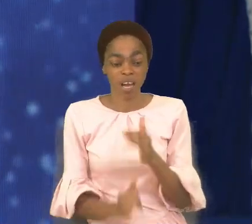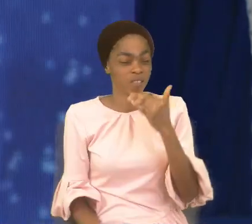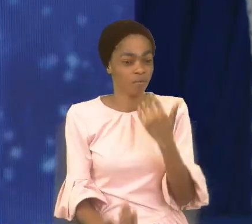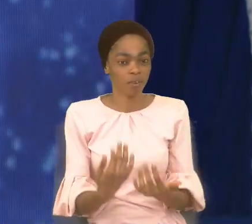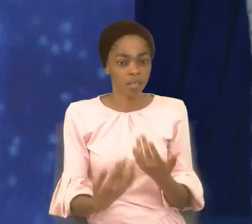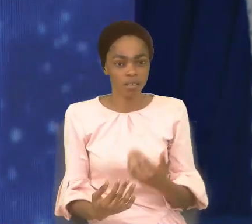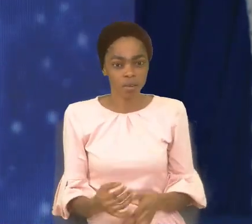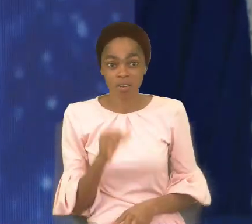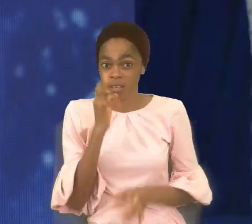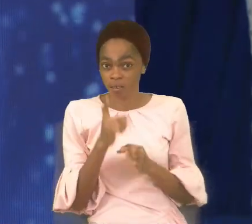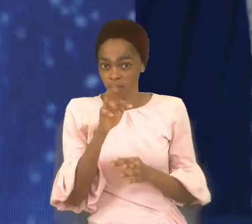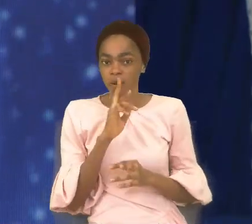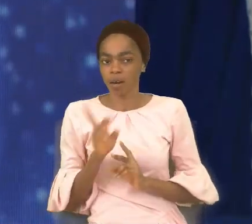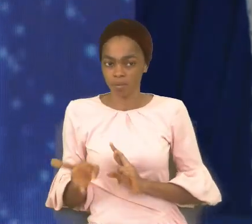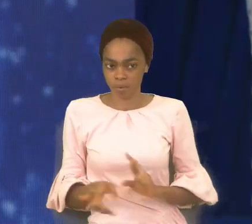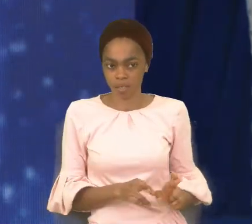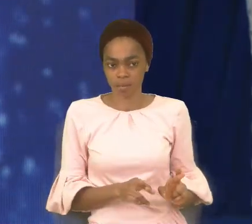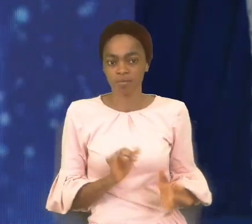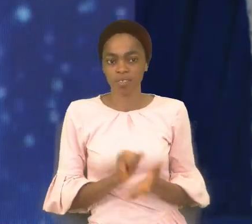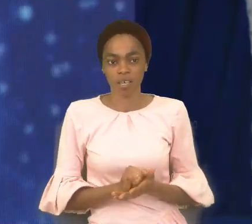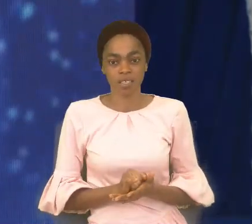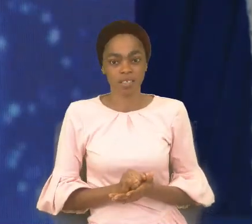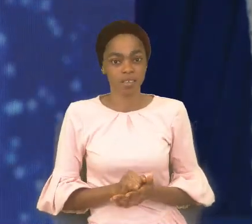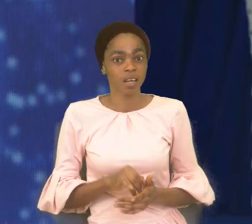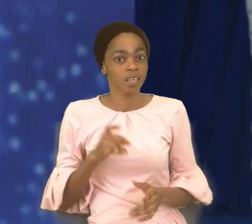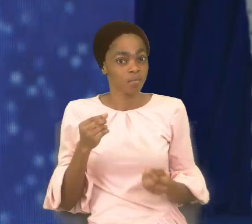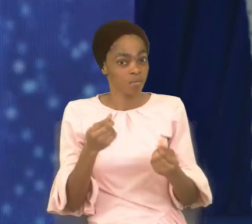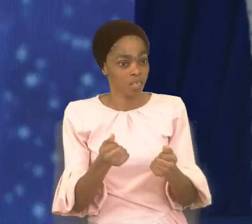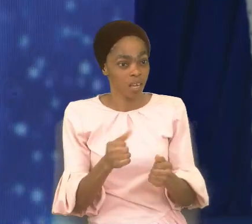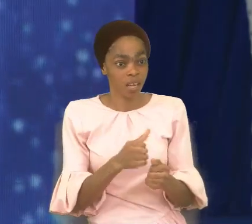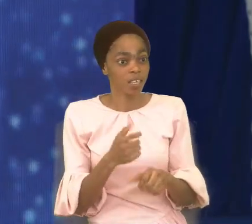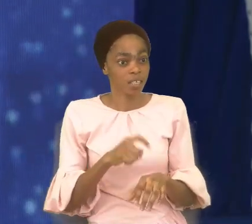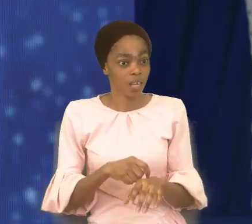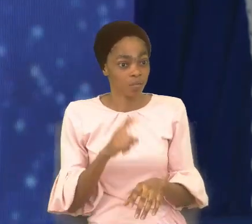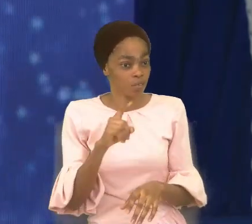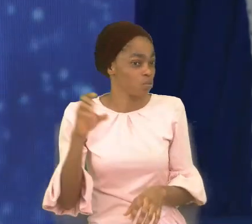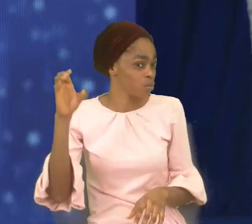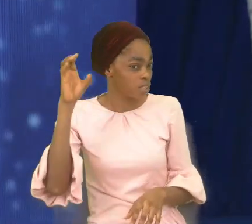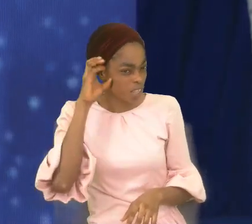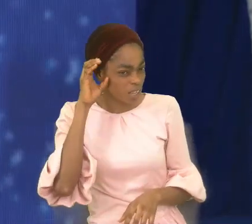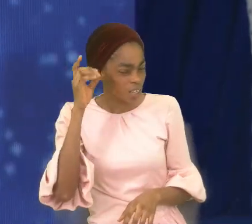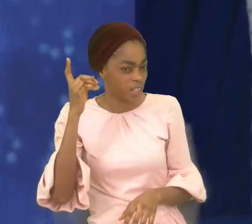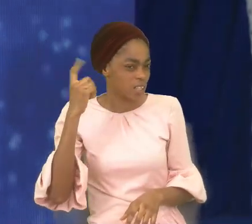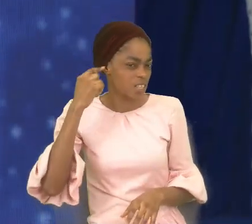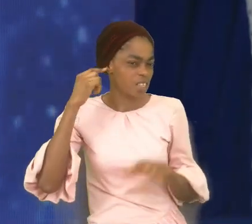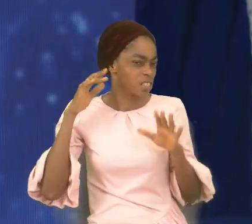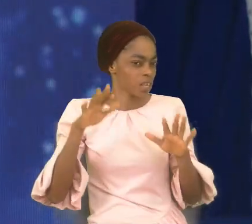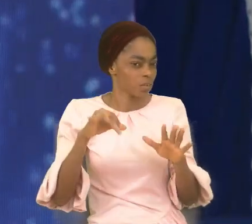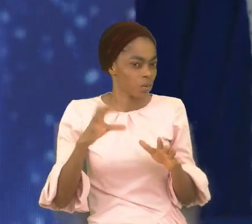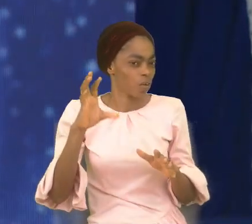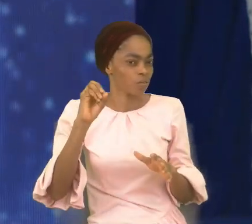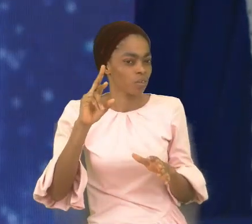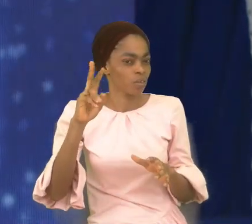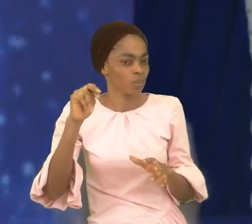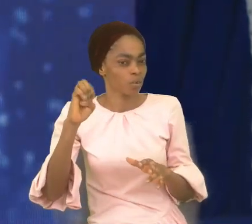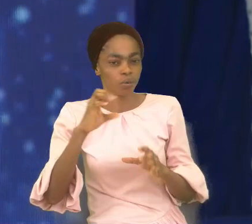time you hear the sound of the cornet, flute, harp, sackbut, psaltery,